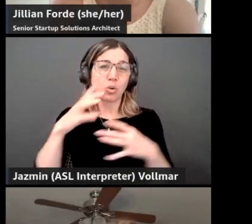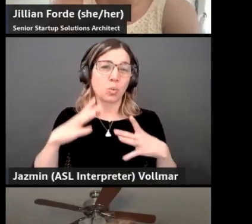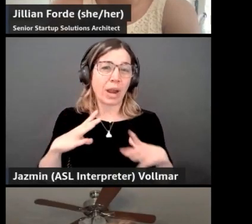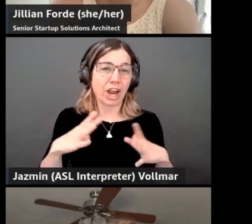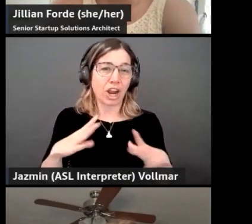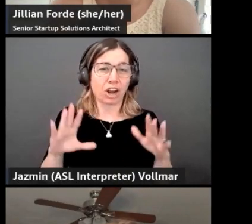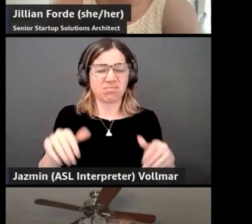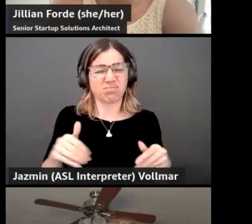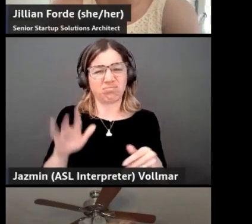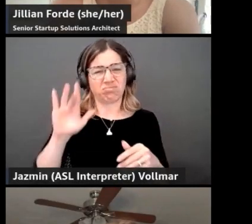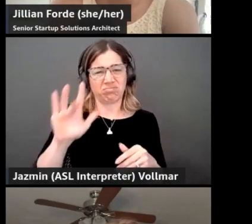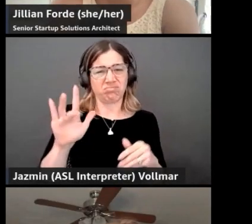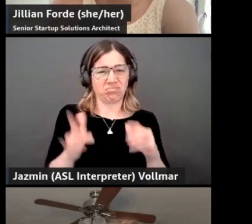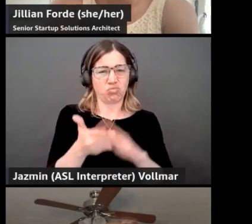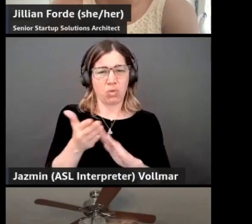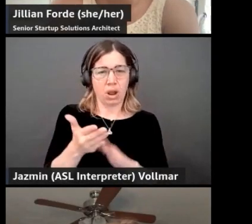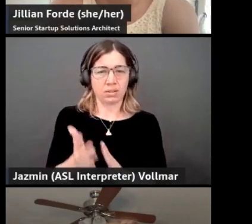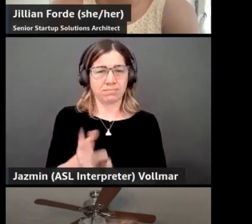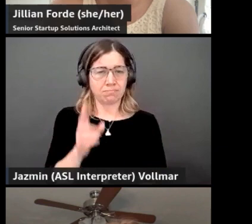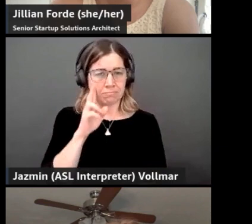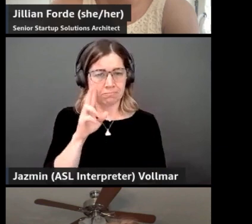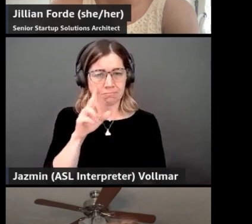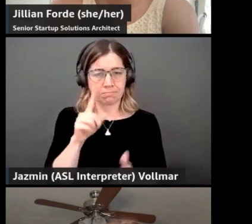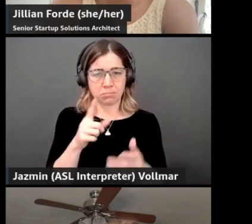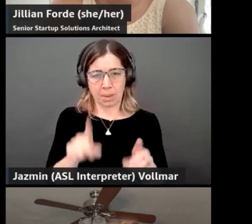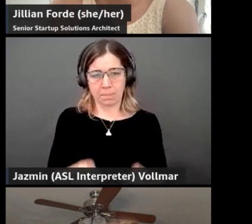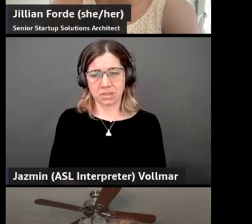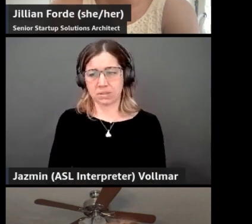run and see what happens.